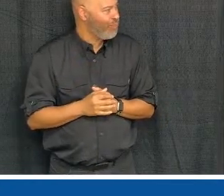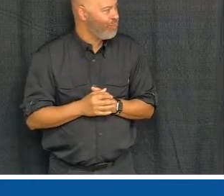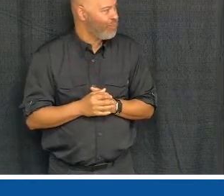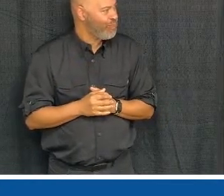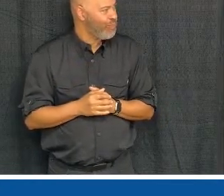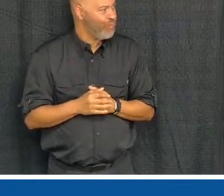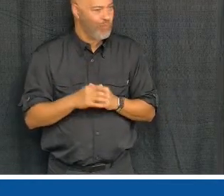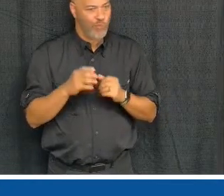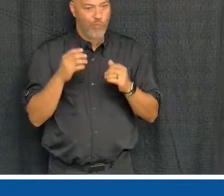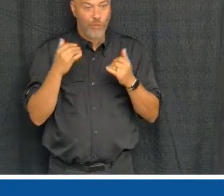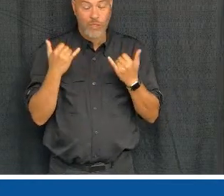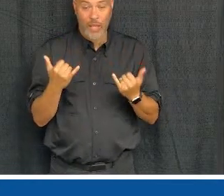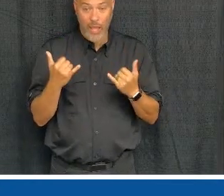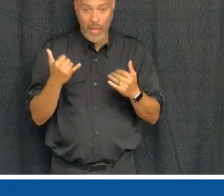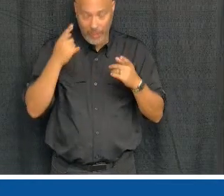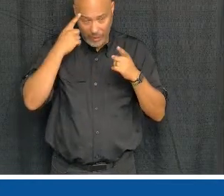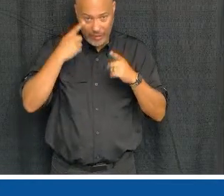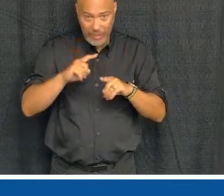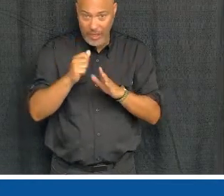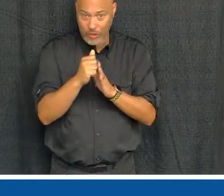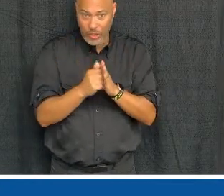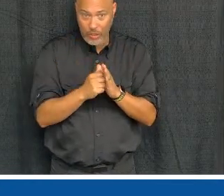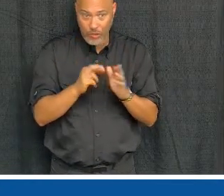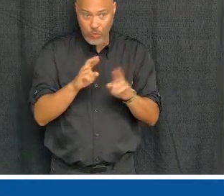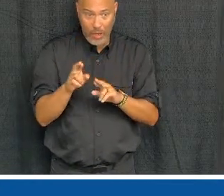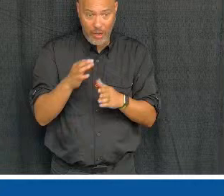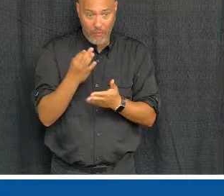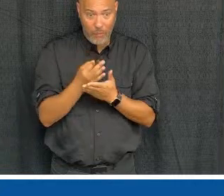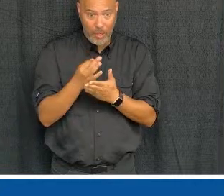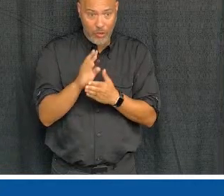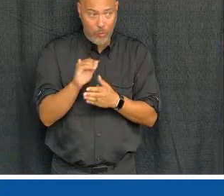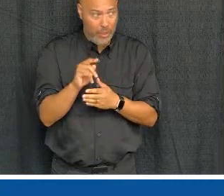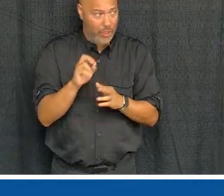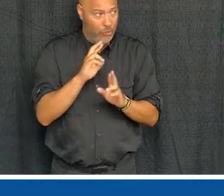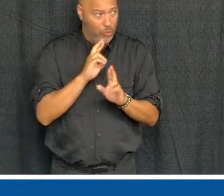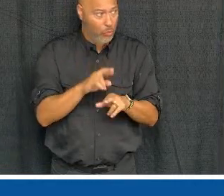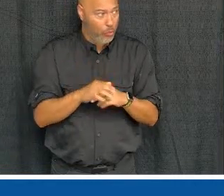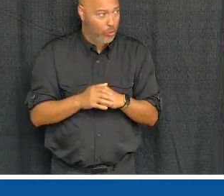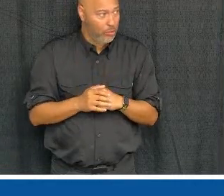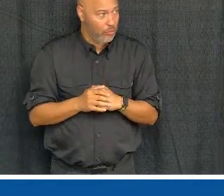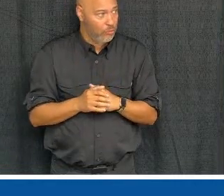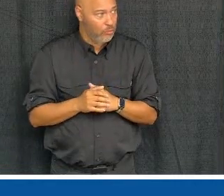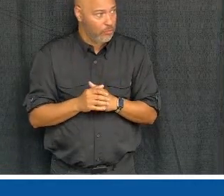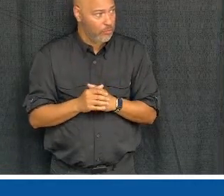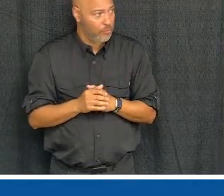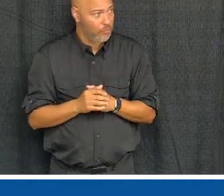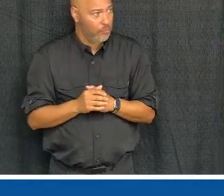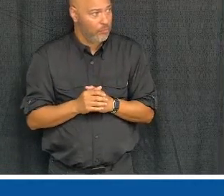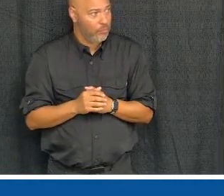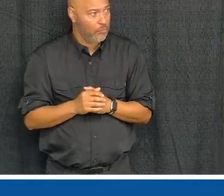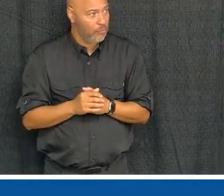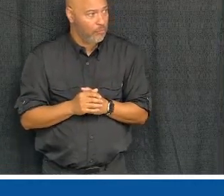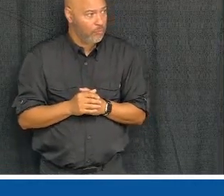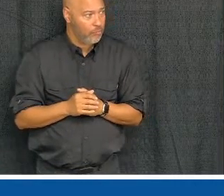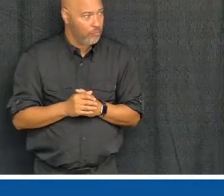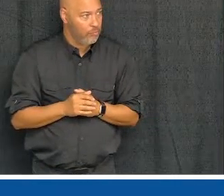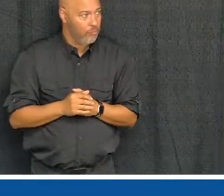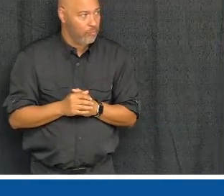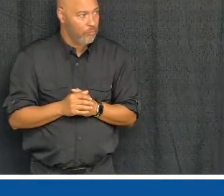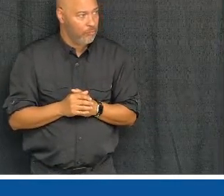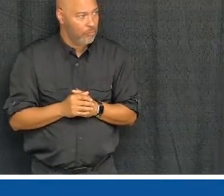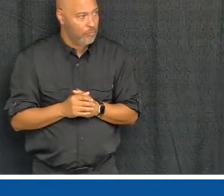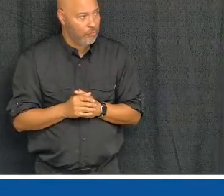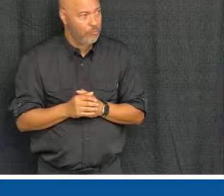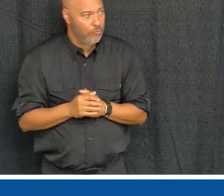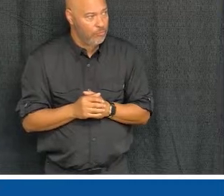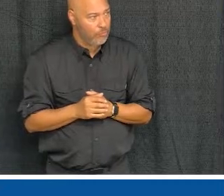Anything else on the consent agenda? We're ready for the Finance Committee report. Chairperson Streetman, you're recognized. Thank you, Mayor.